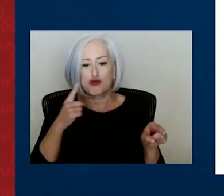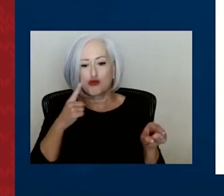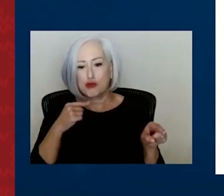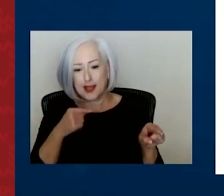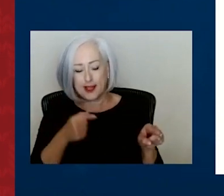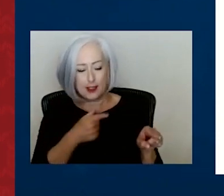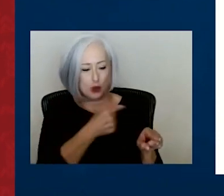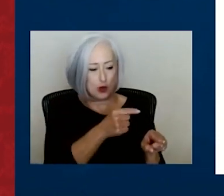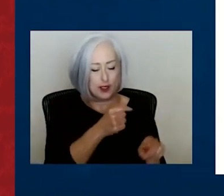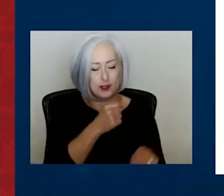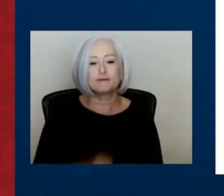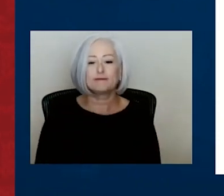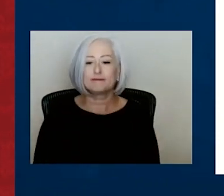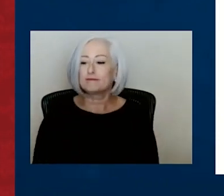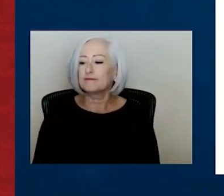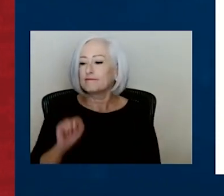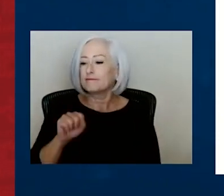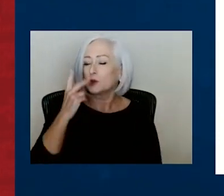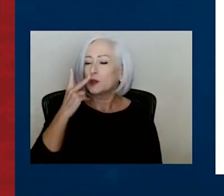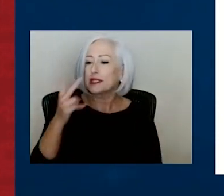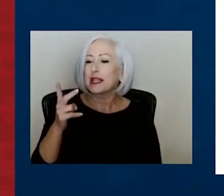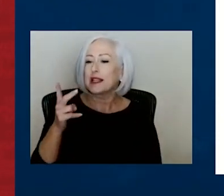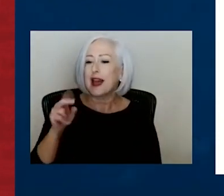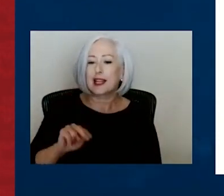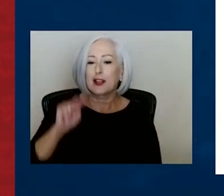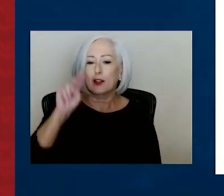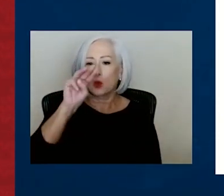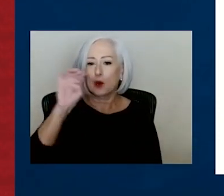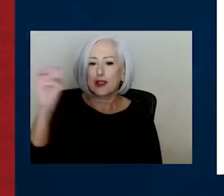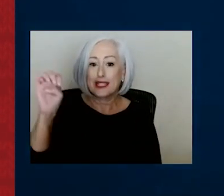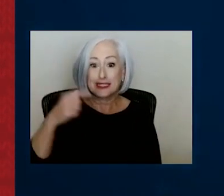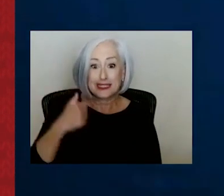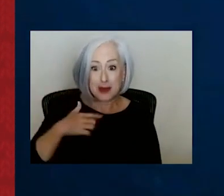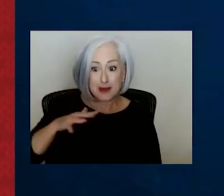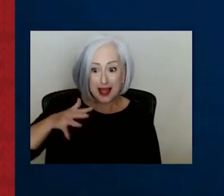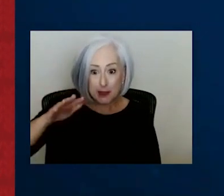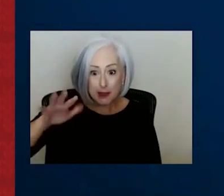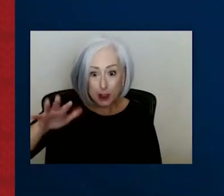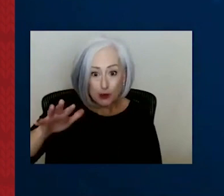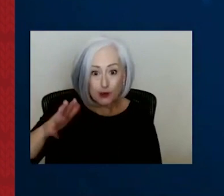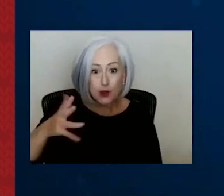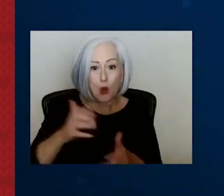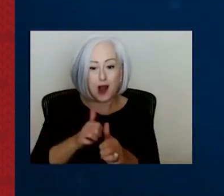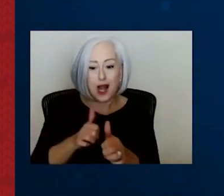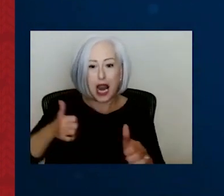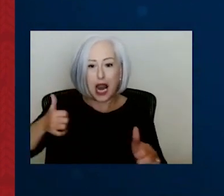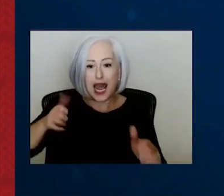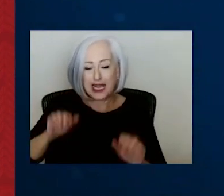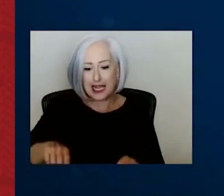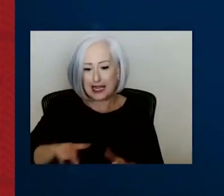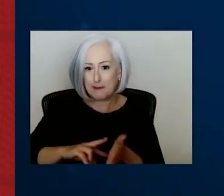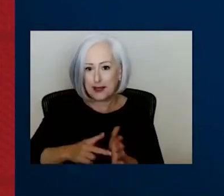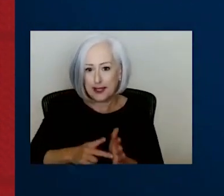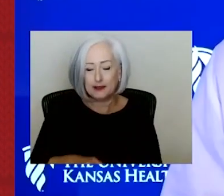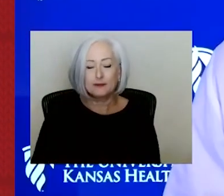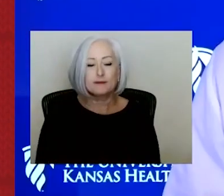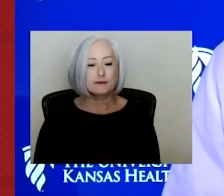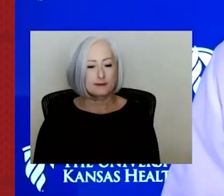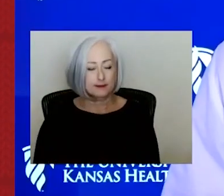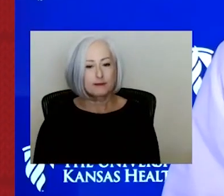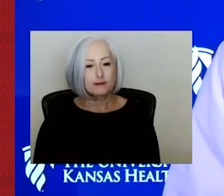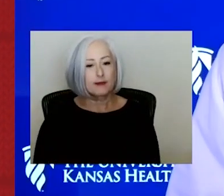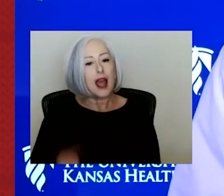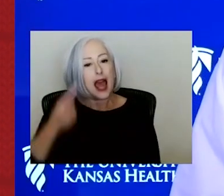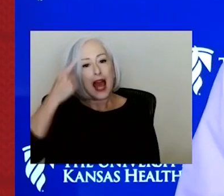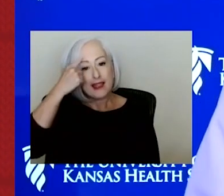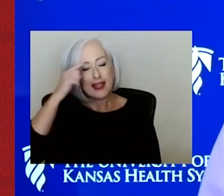in the Northeast. Thoughts about that? Because I'm a little nervous about what that lag could be like, what it could mean. Yeah, I mean, I think we could still be